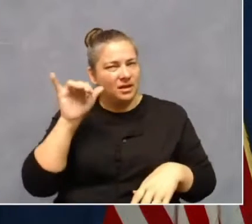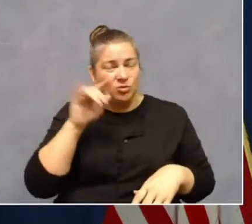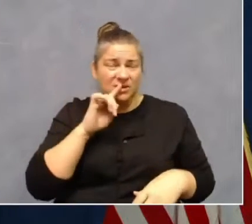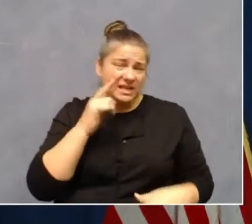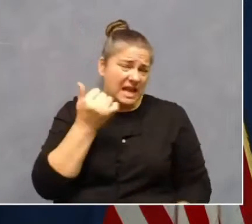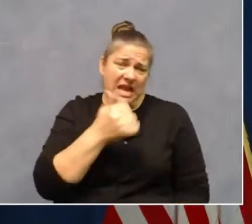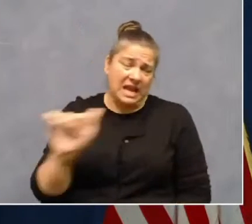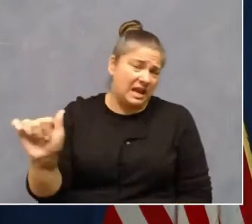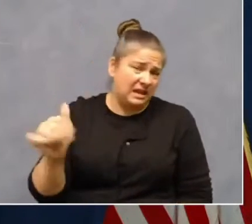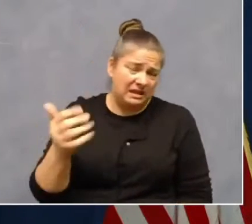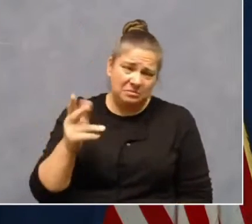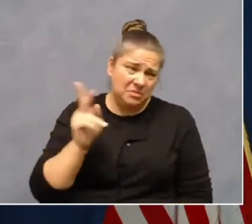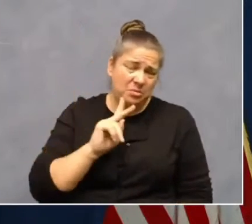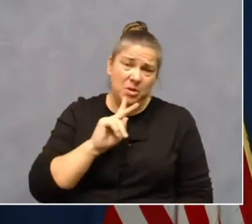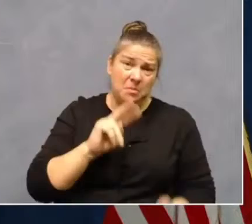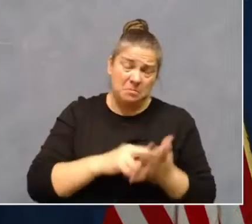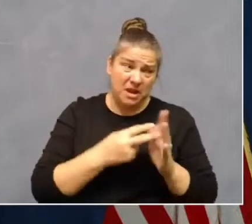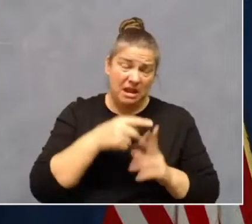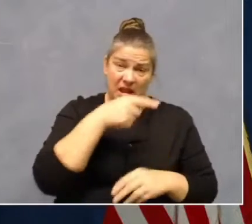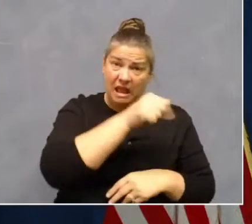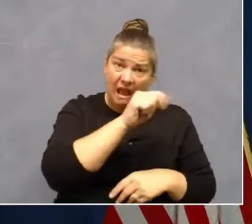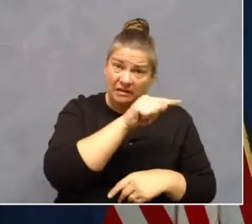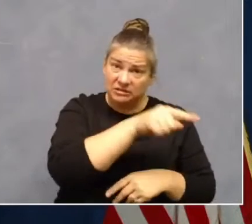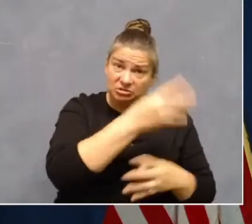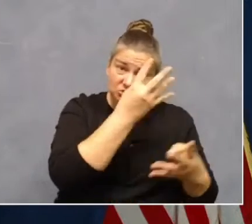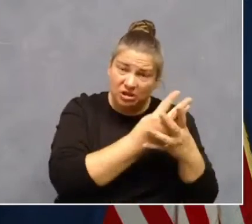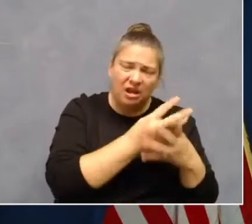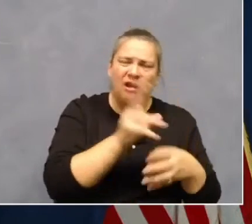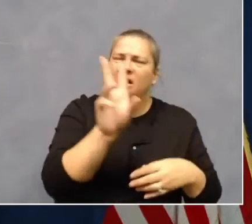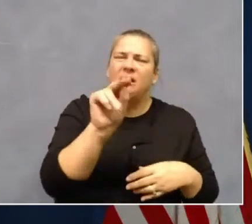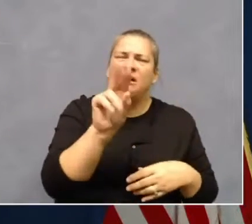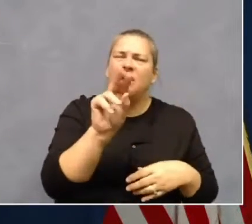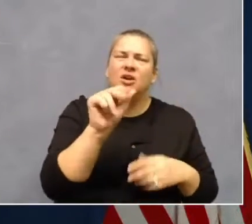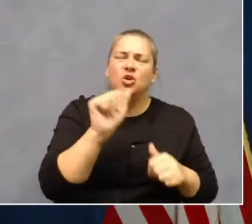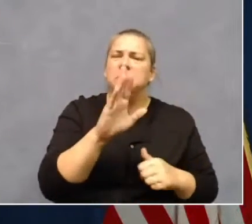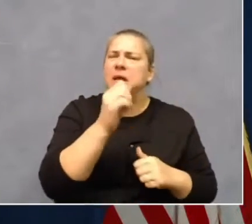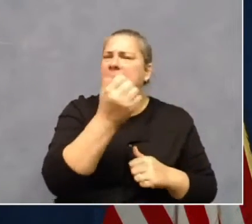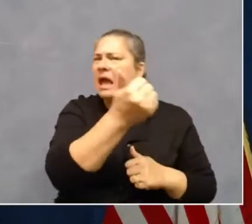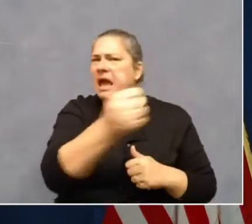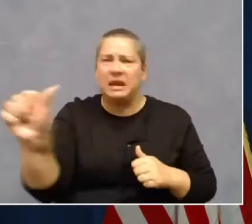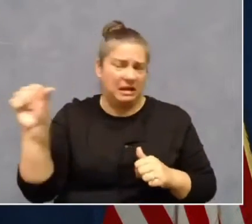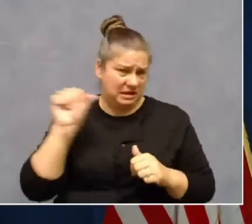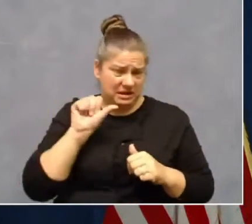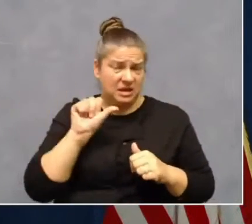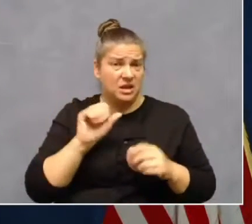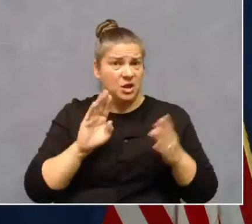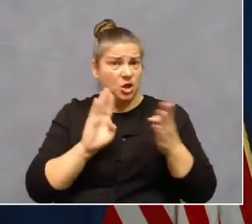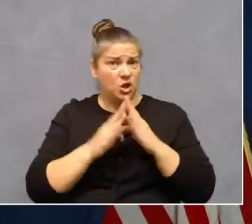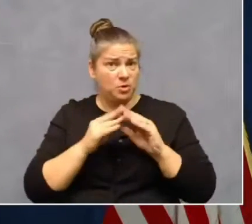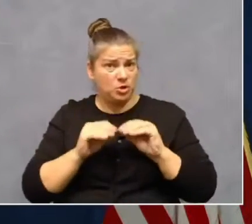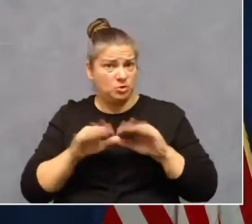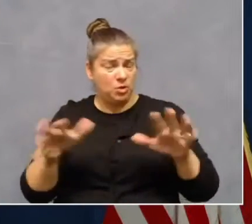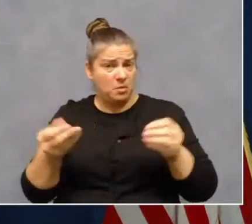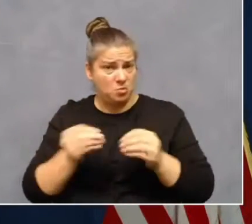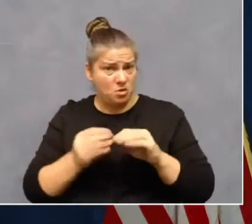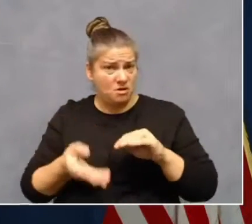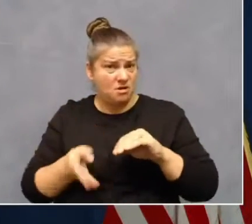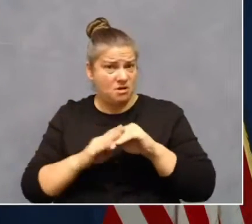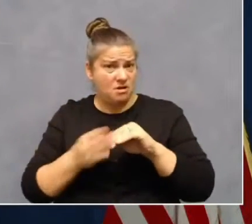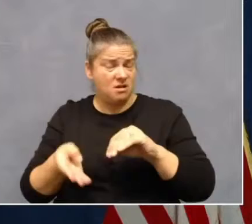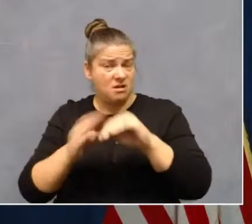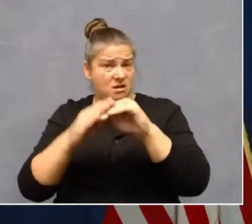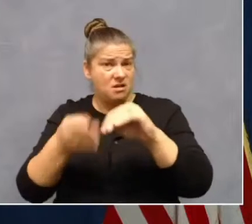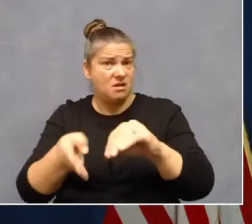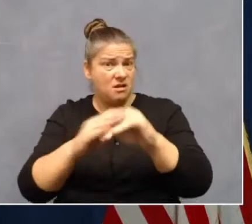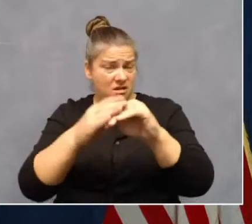mean that they work at the jail, but also, again, as the community spread continues to grow, every congregate setting